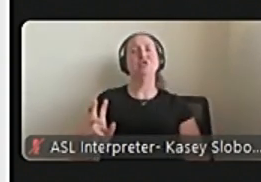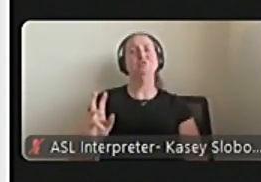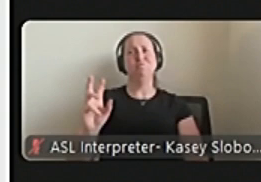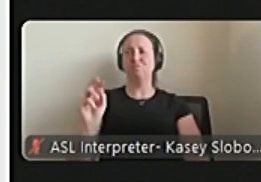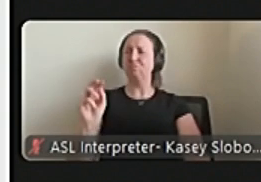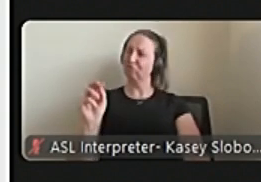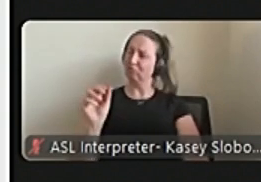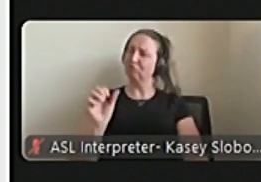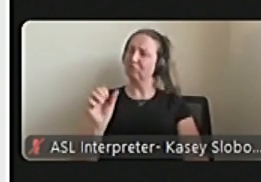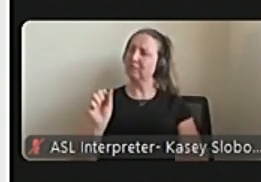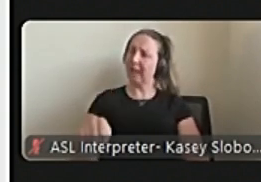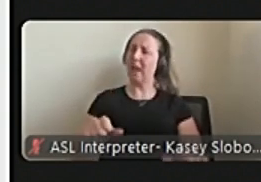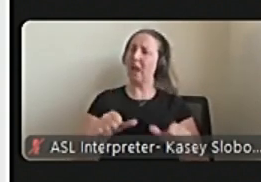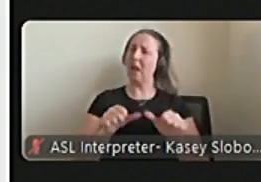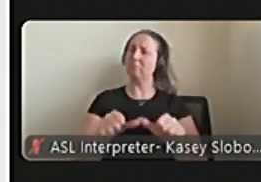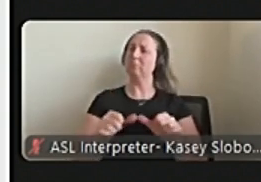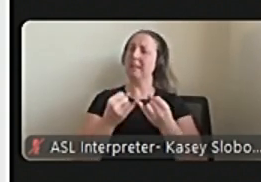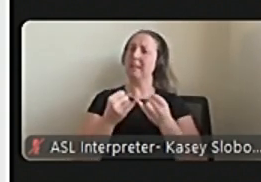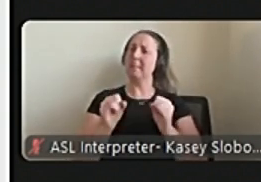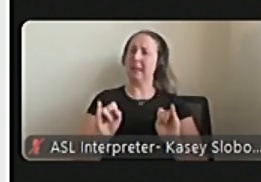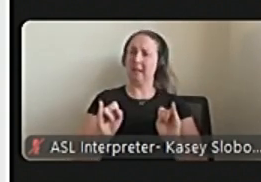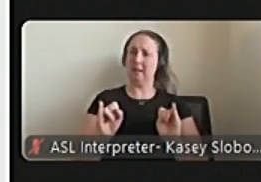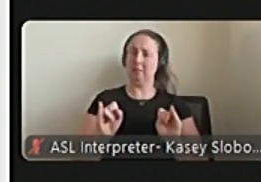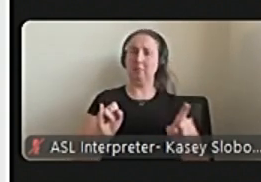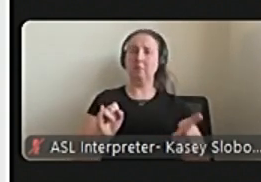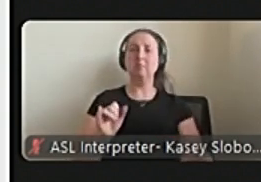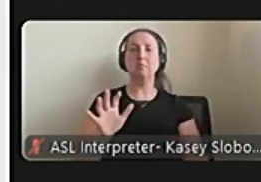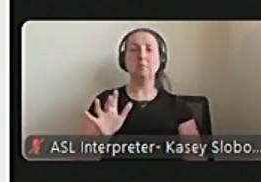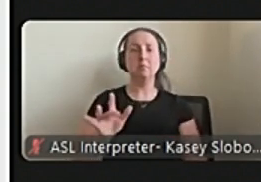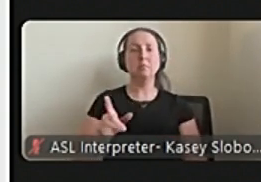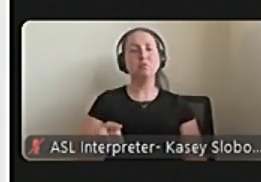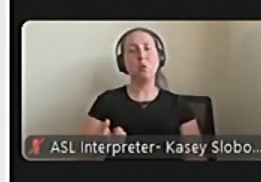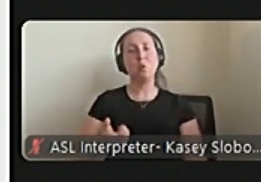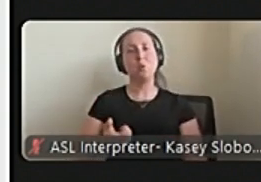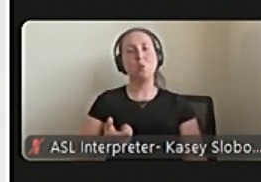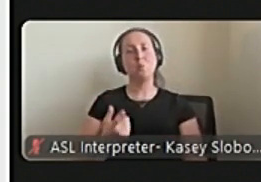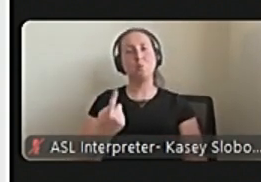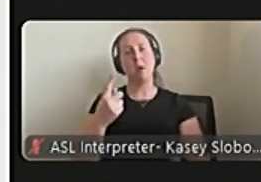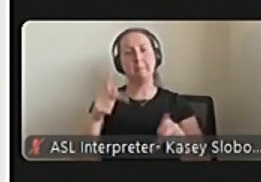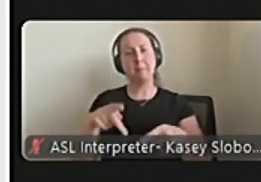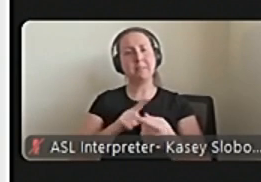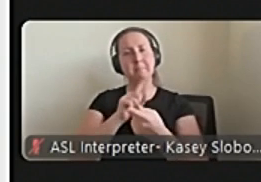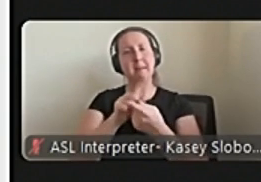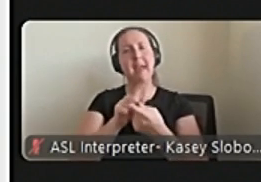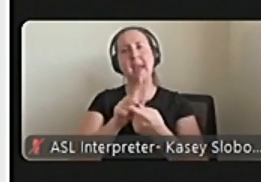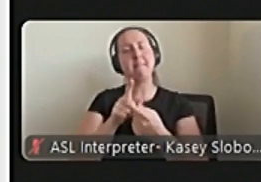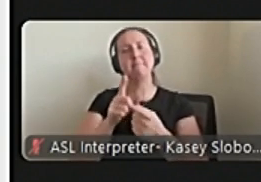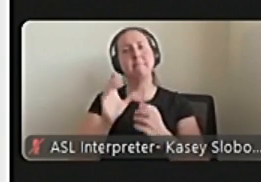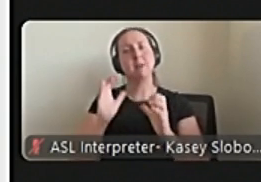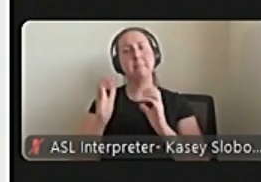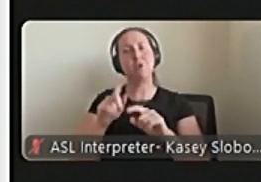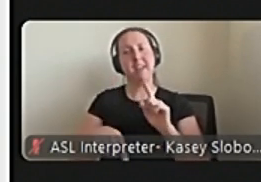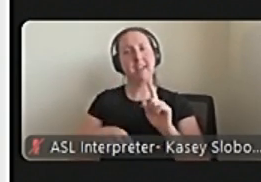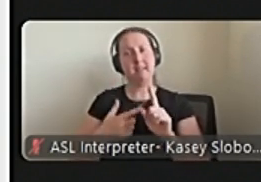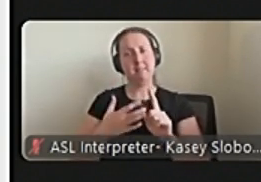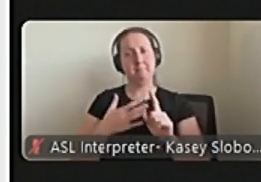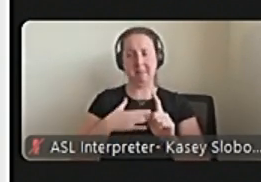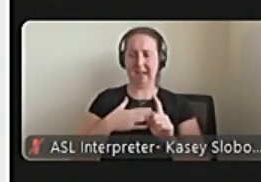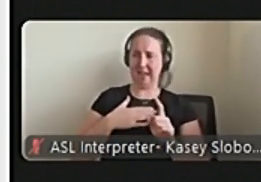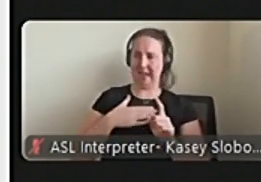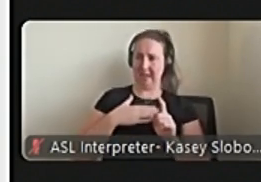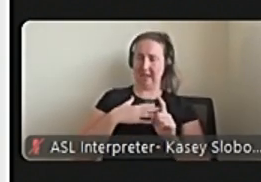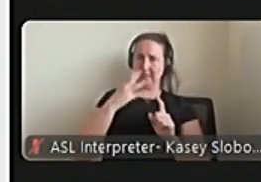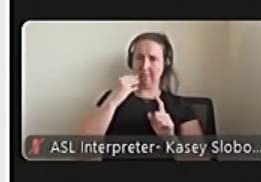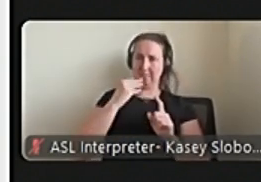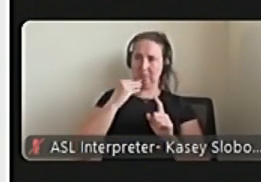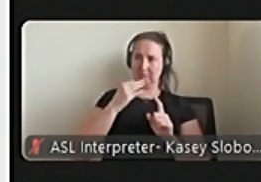long? And know that, you know, you've met one person, you can't compare my story to my